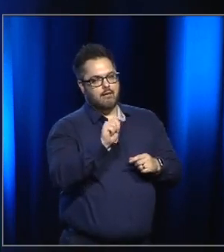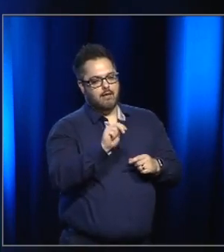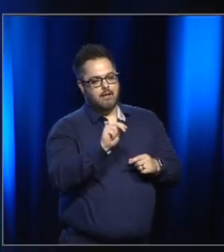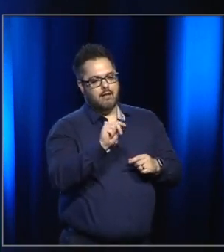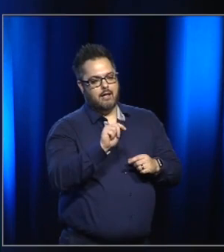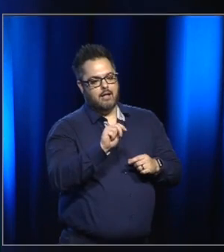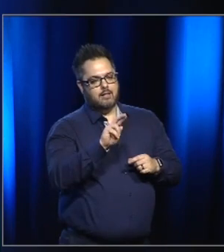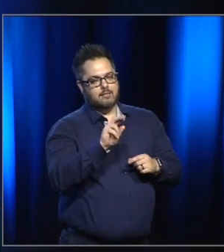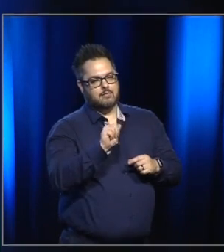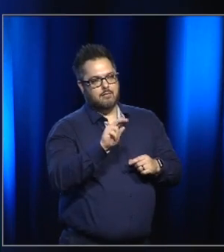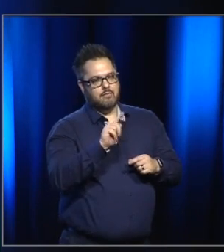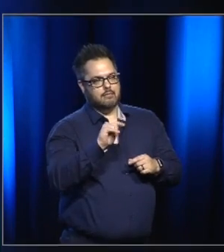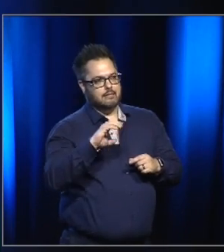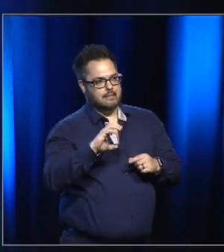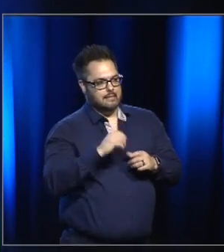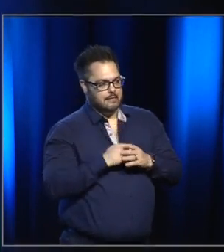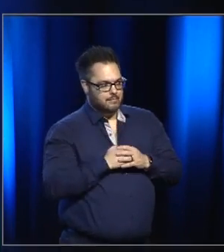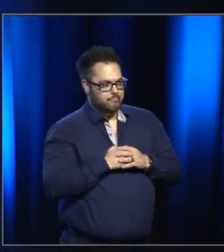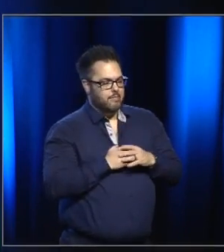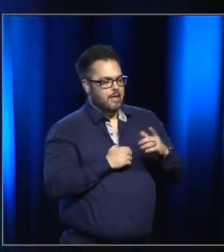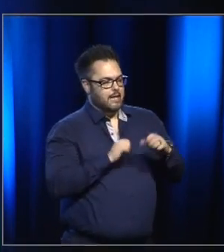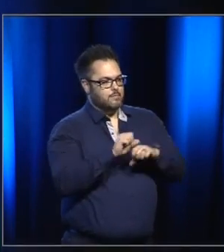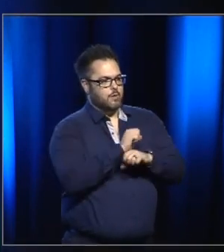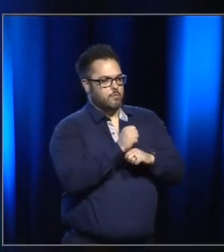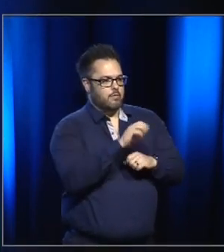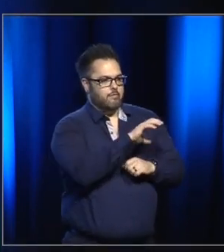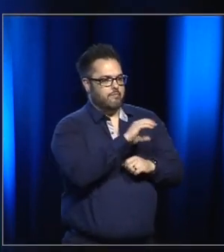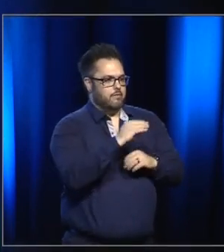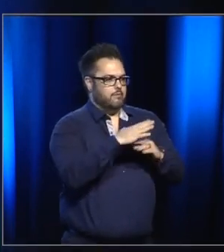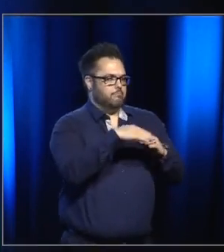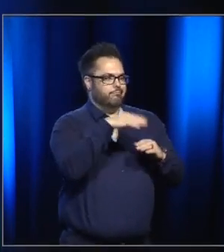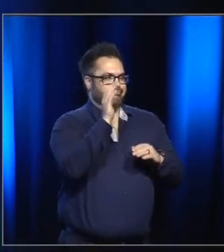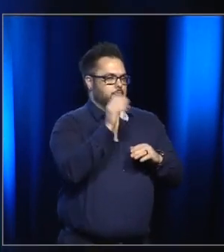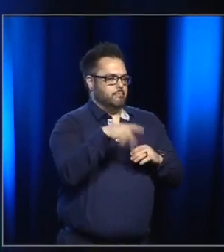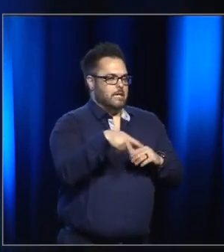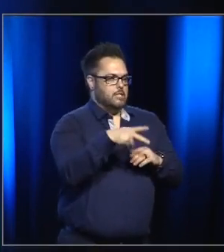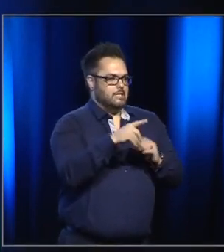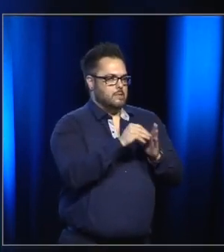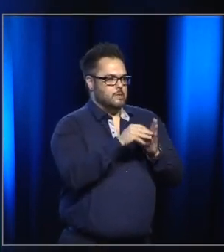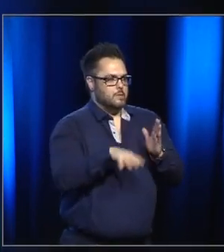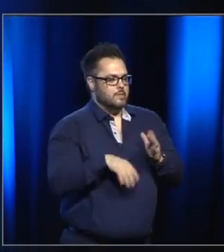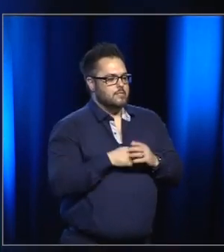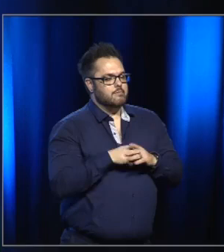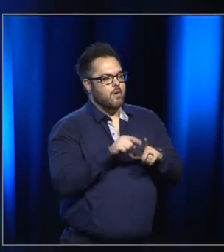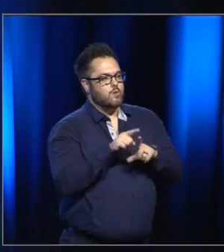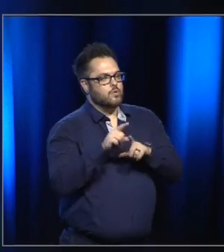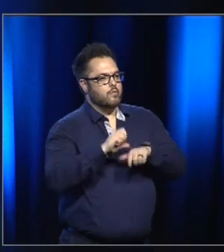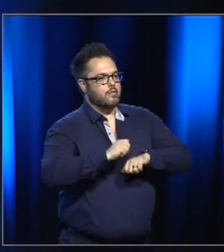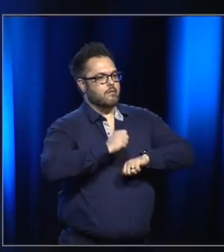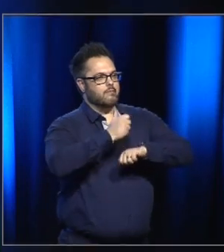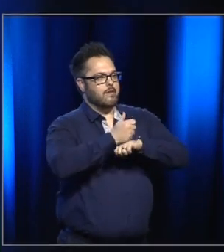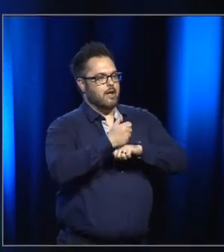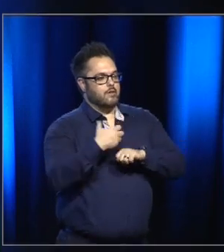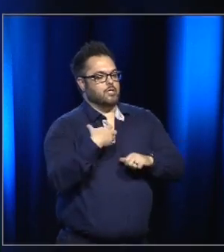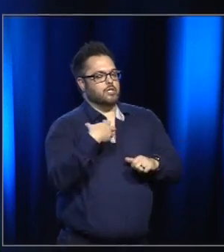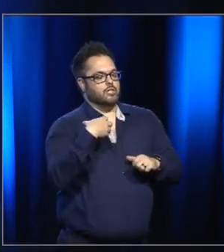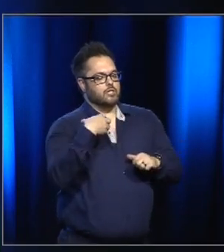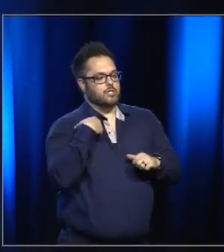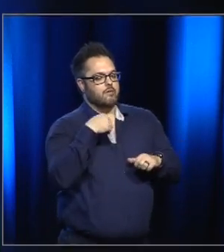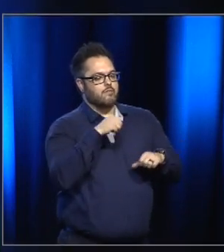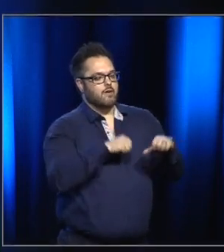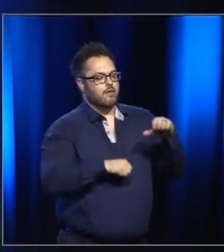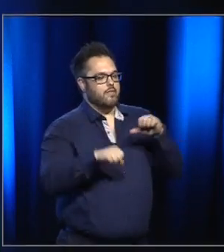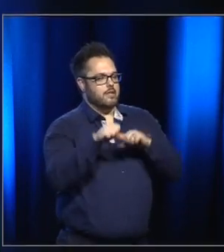PhD students and worked with numerous international programs, including being the founding chair of the Scientific Committee for Antarctic